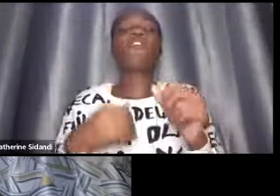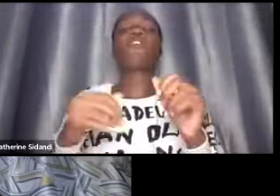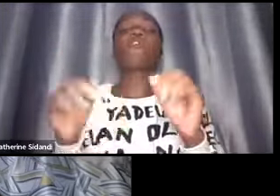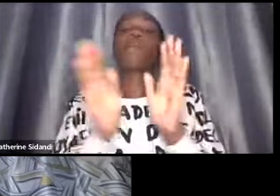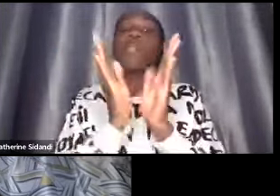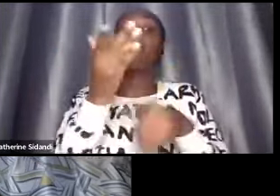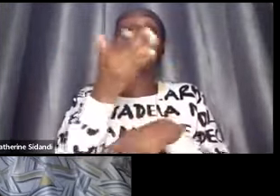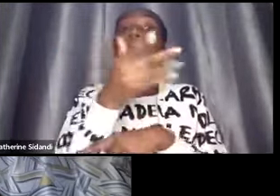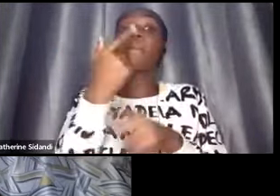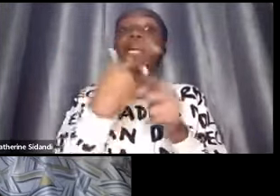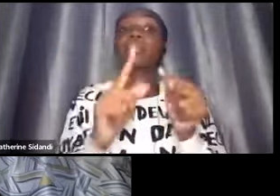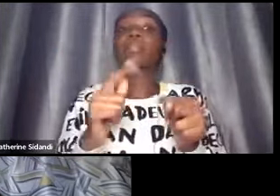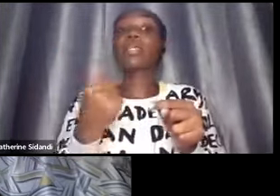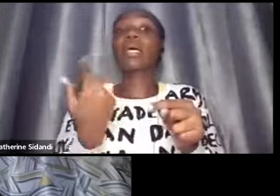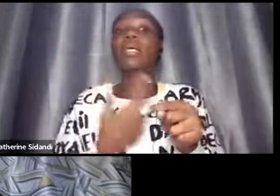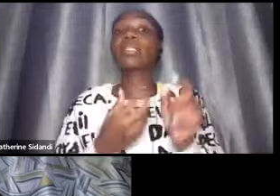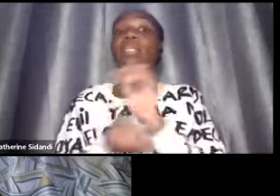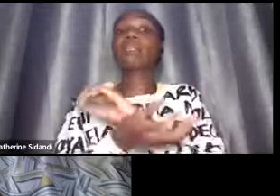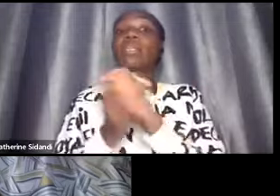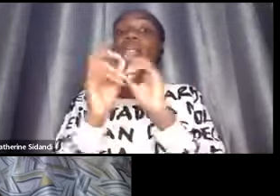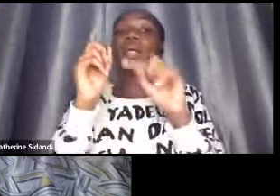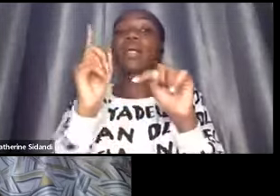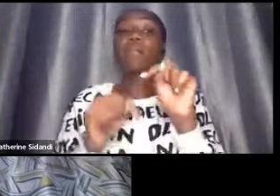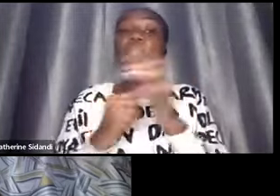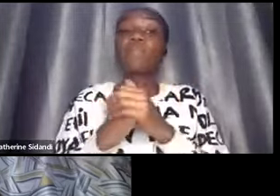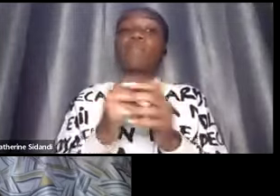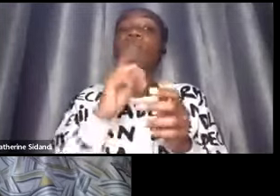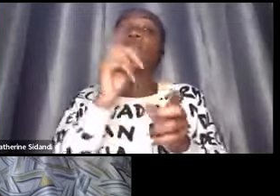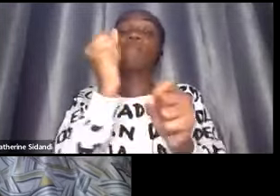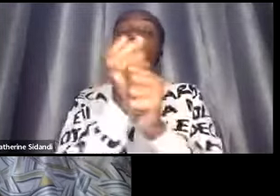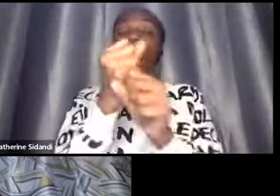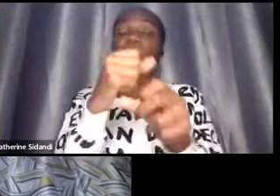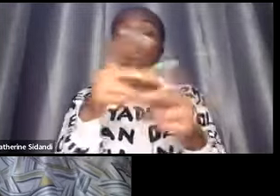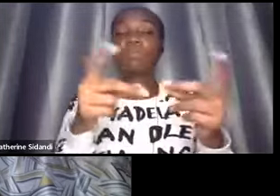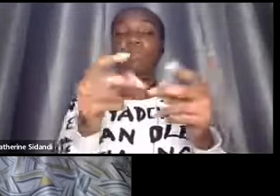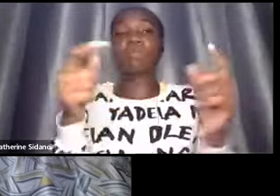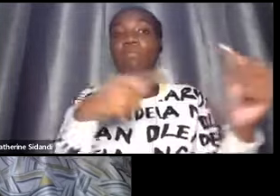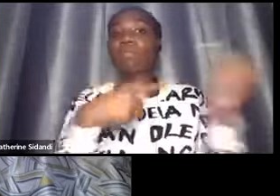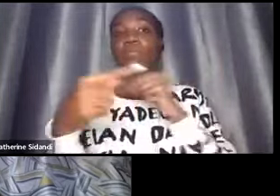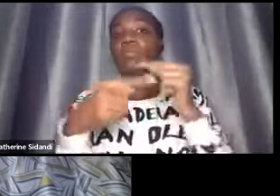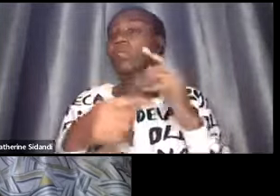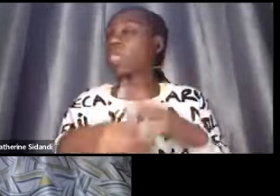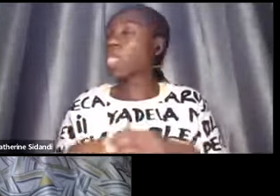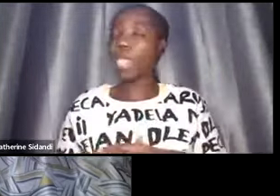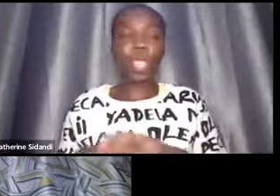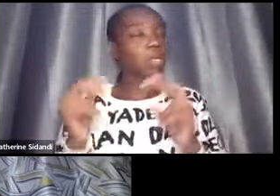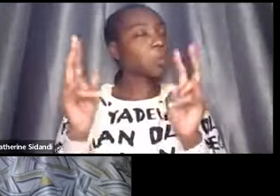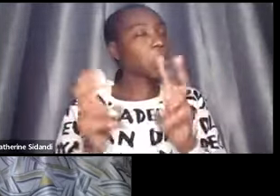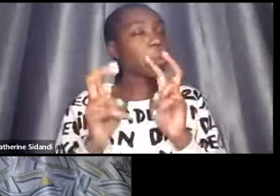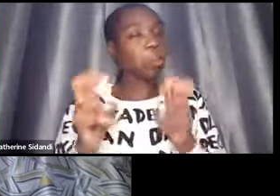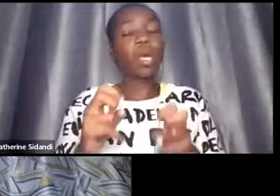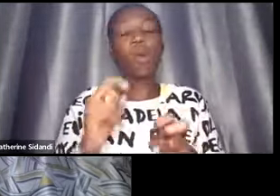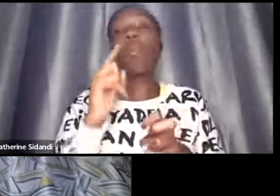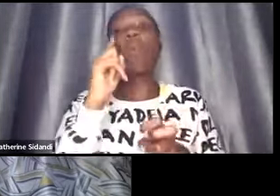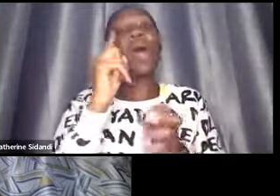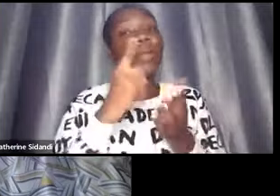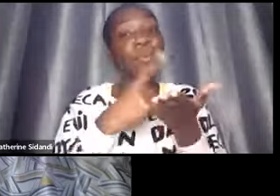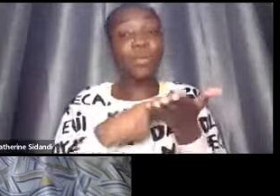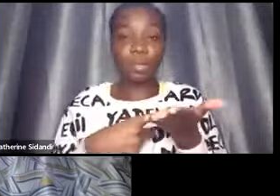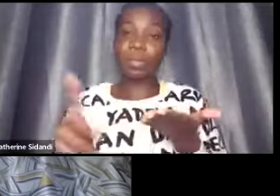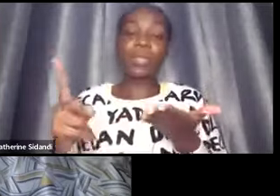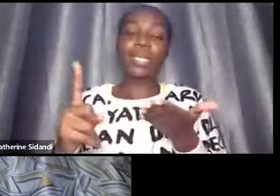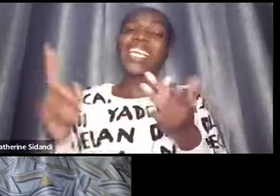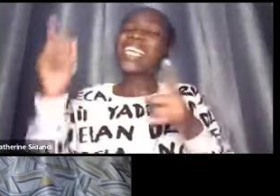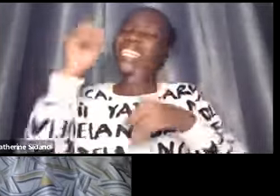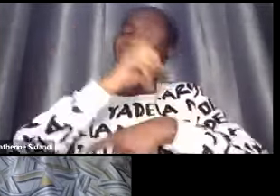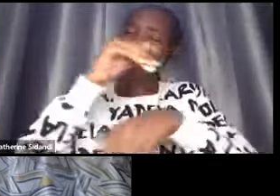this workplace conflict is a huge topic. We can deal with it alone for a whole week, day in, day